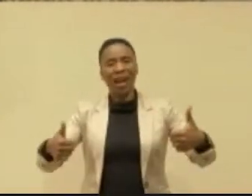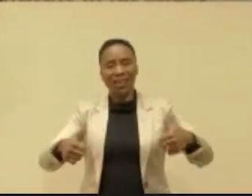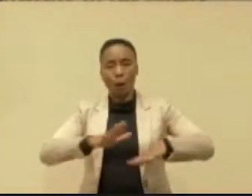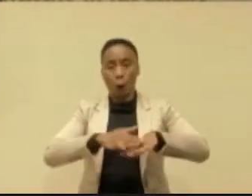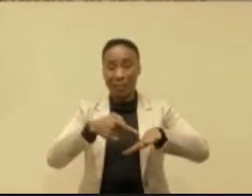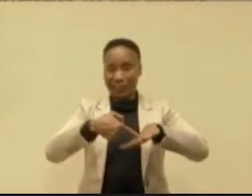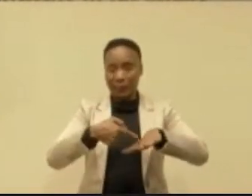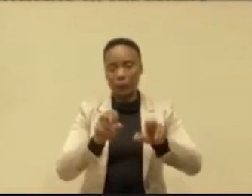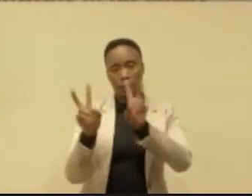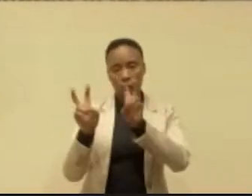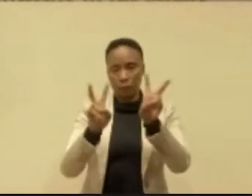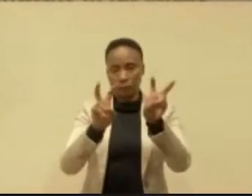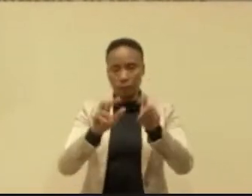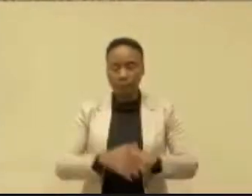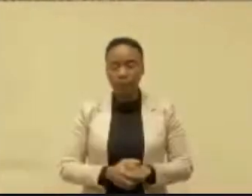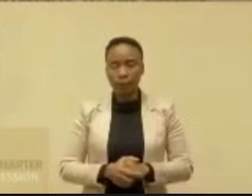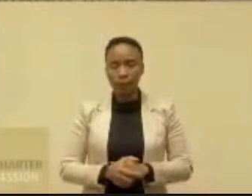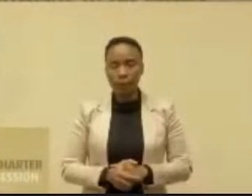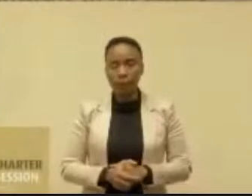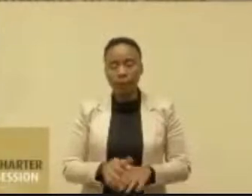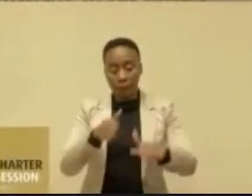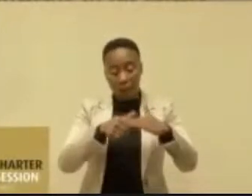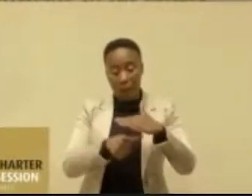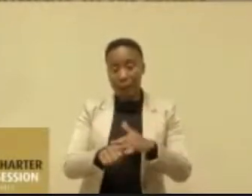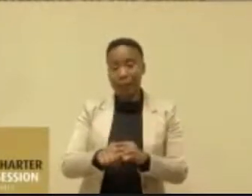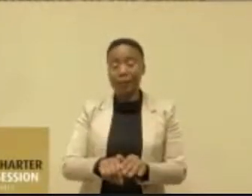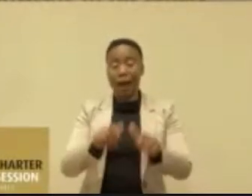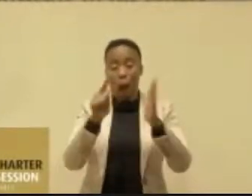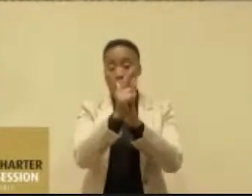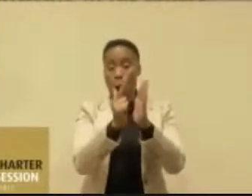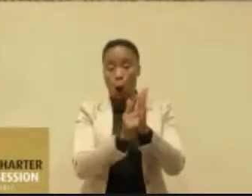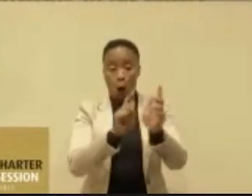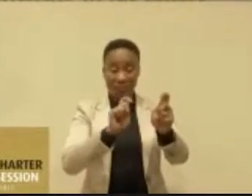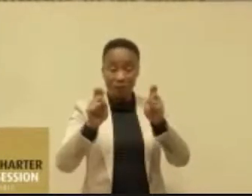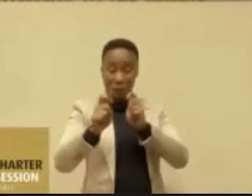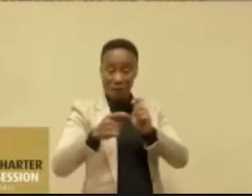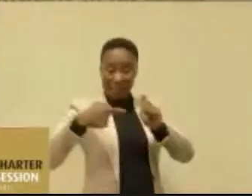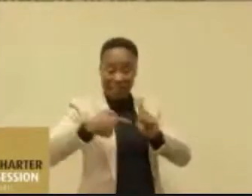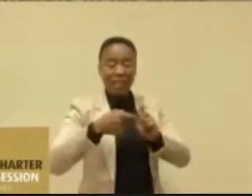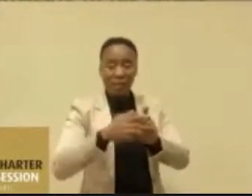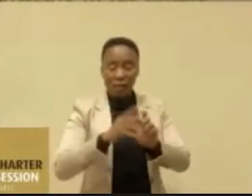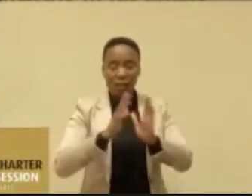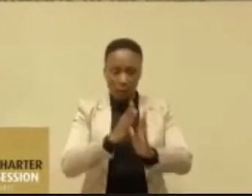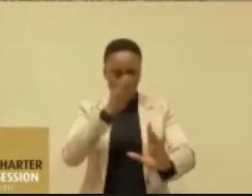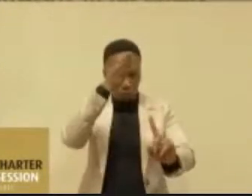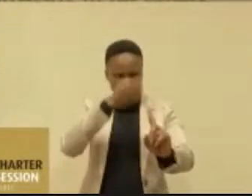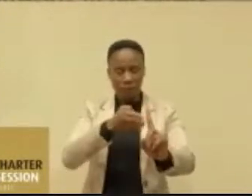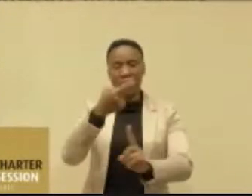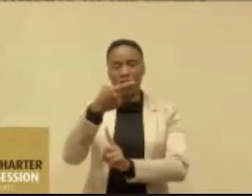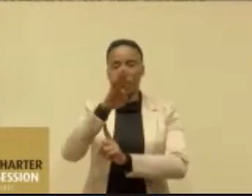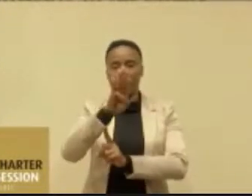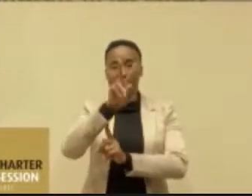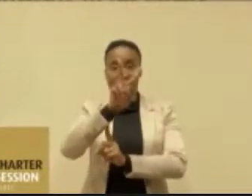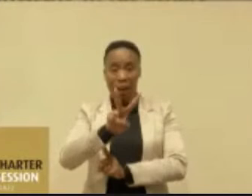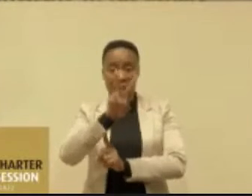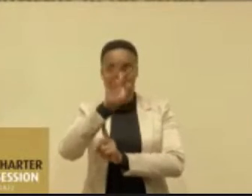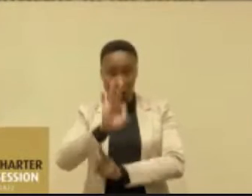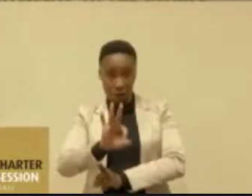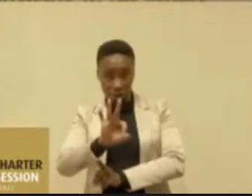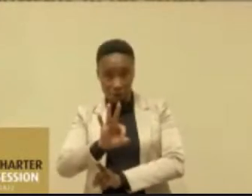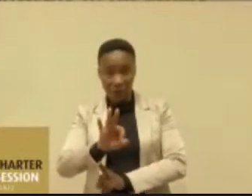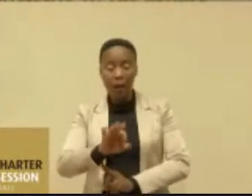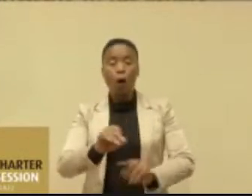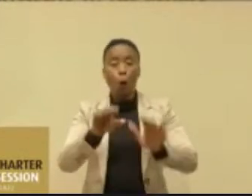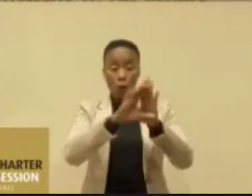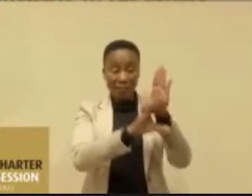aspect under law reforms to address gbbf constitution is